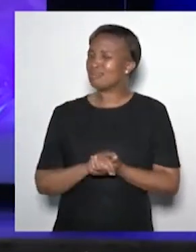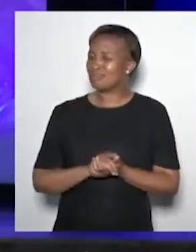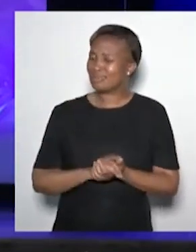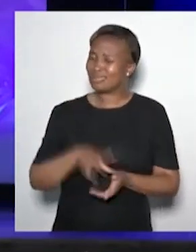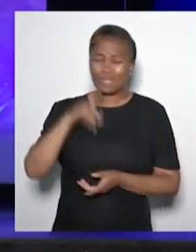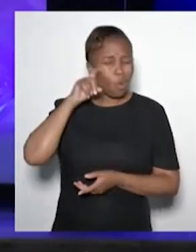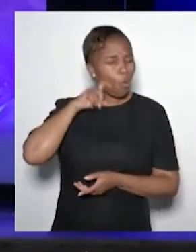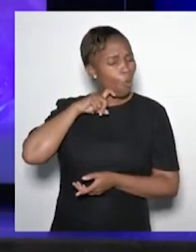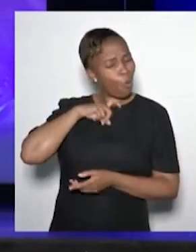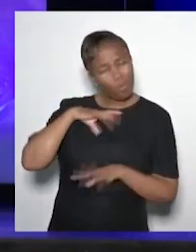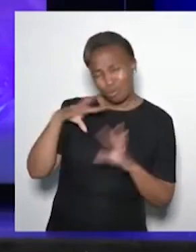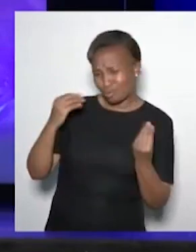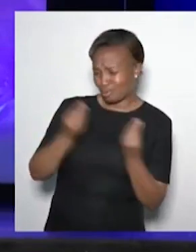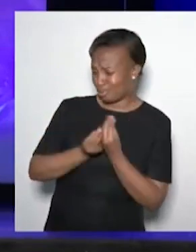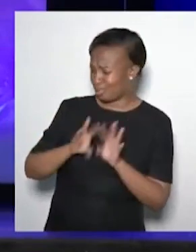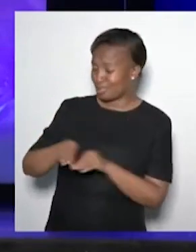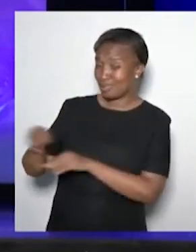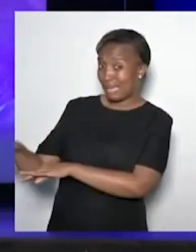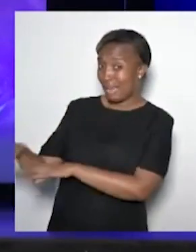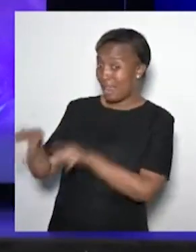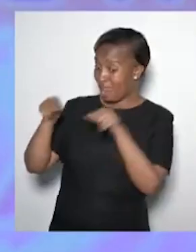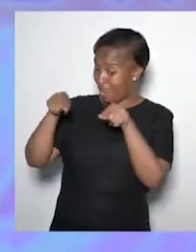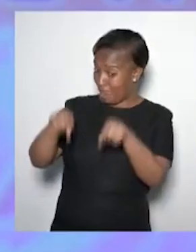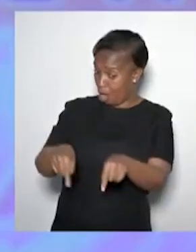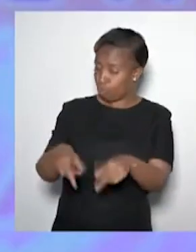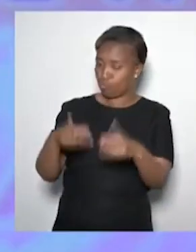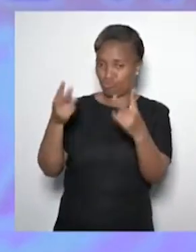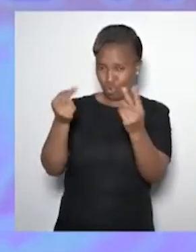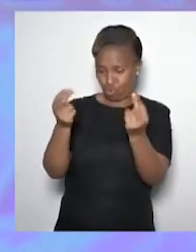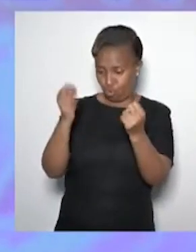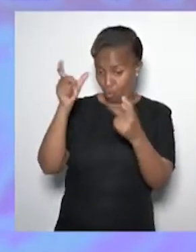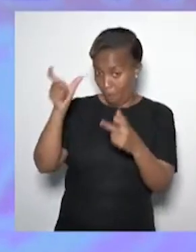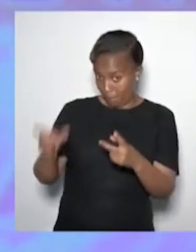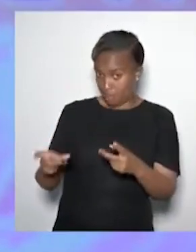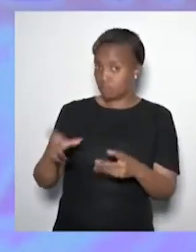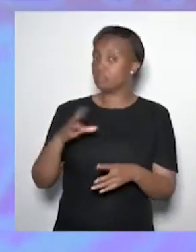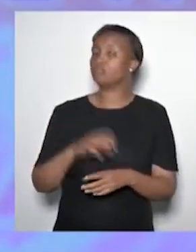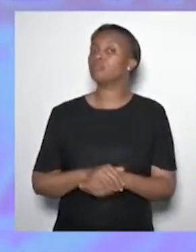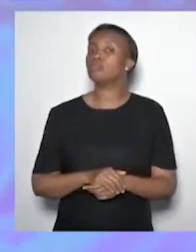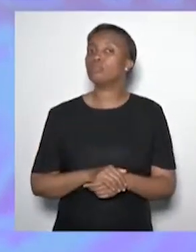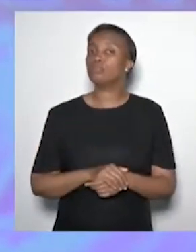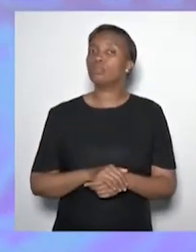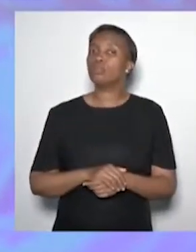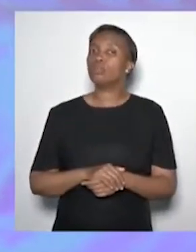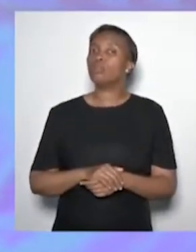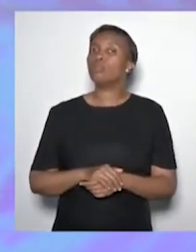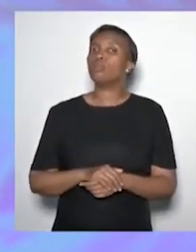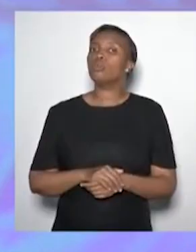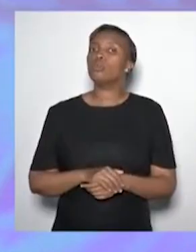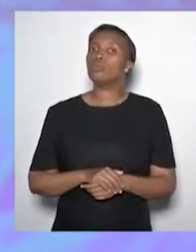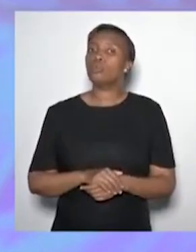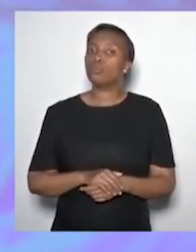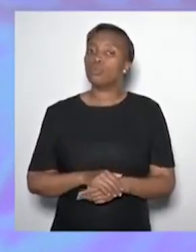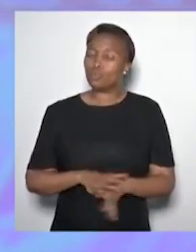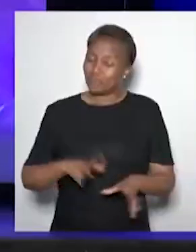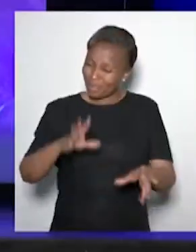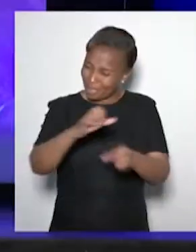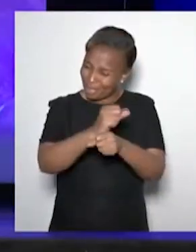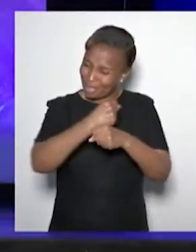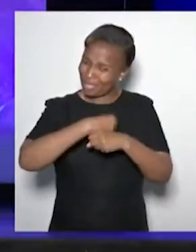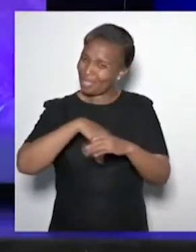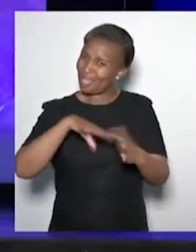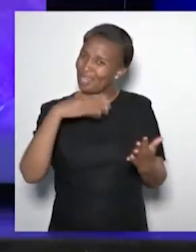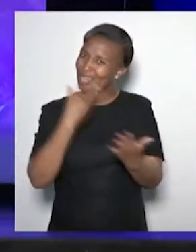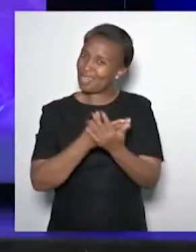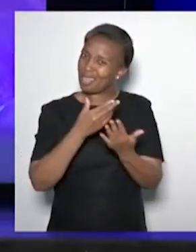Difitile. You are now a new creation. You can take part in creating a